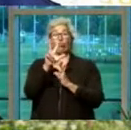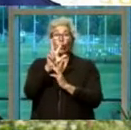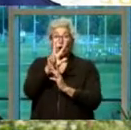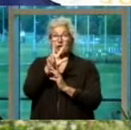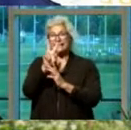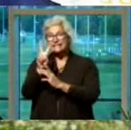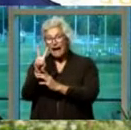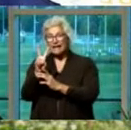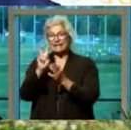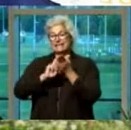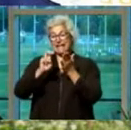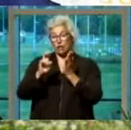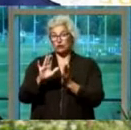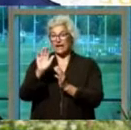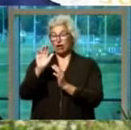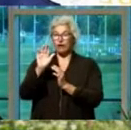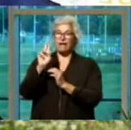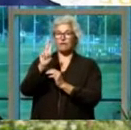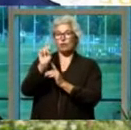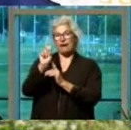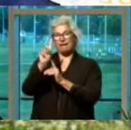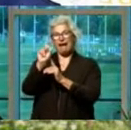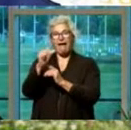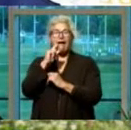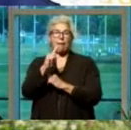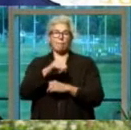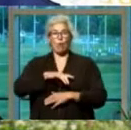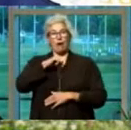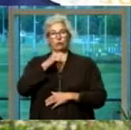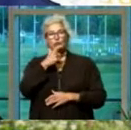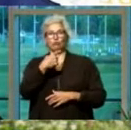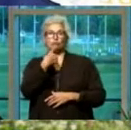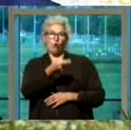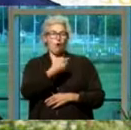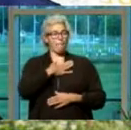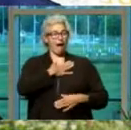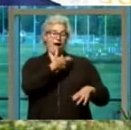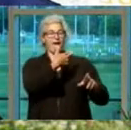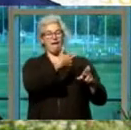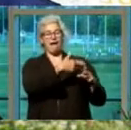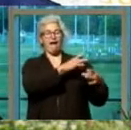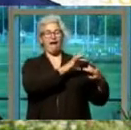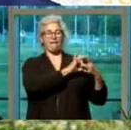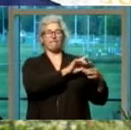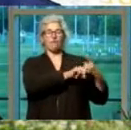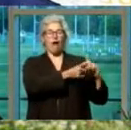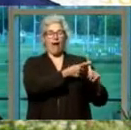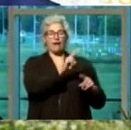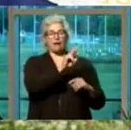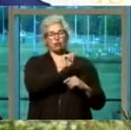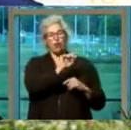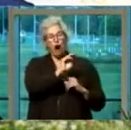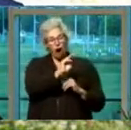of Agriculture of the United States of America, and a man I'm proud to call my friend, Tom Vilsack.